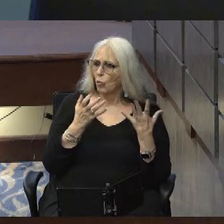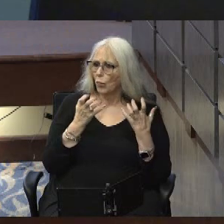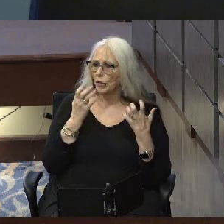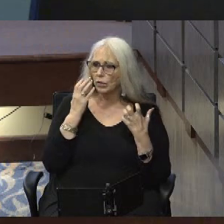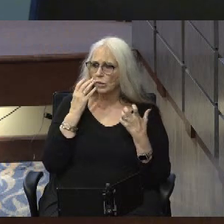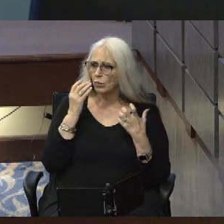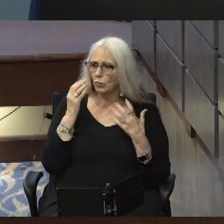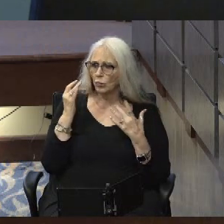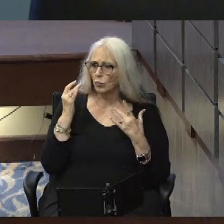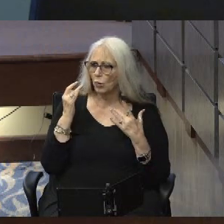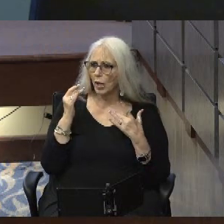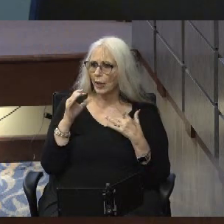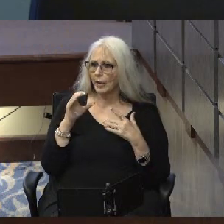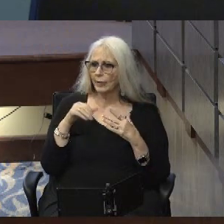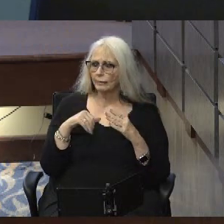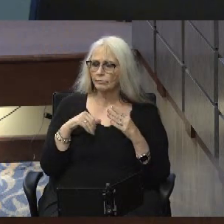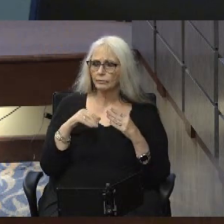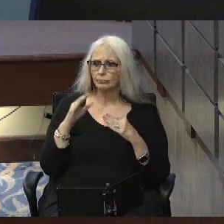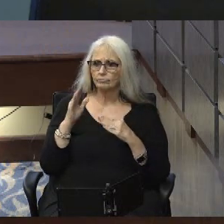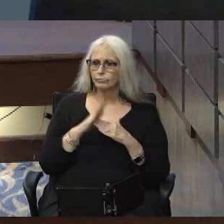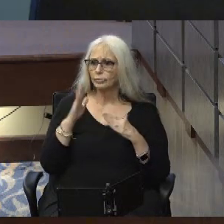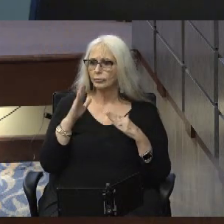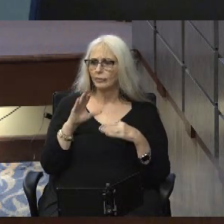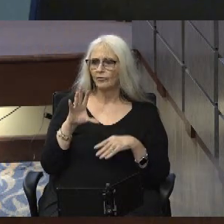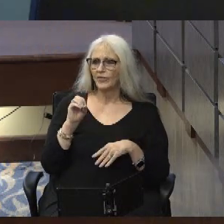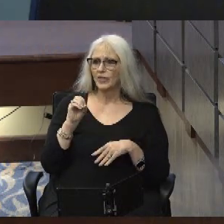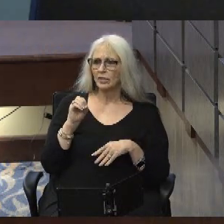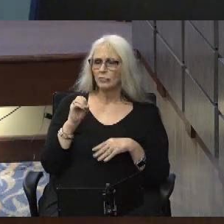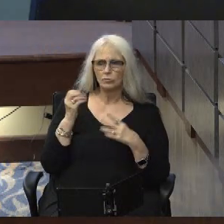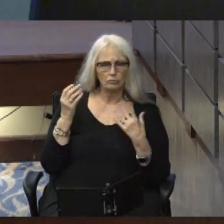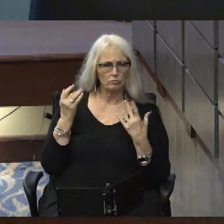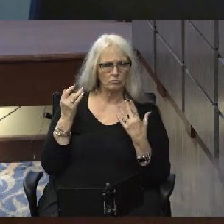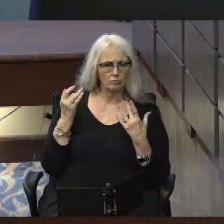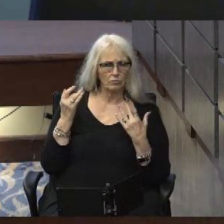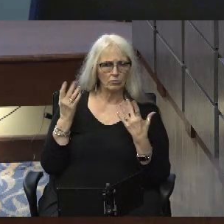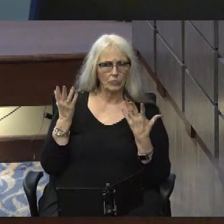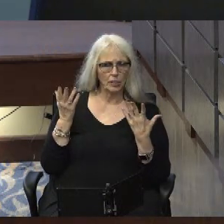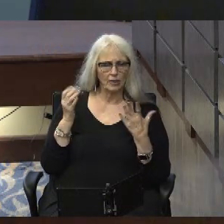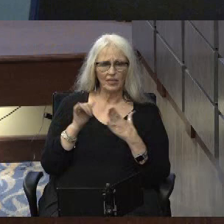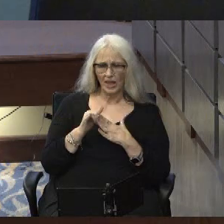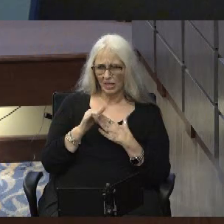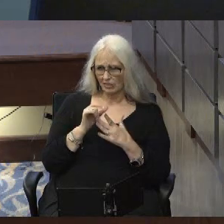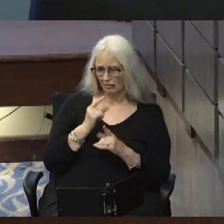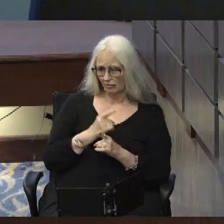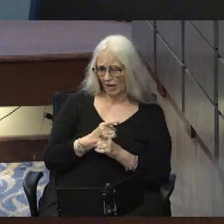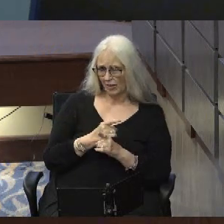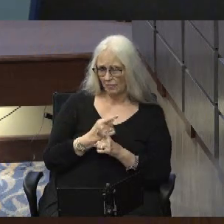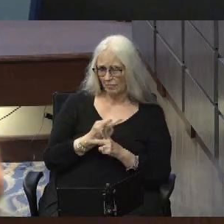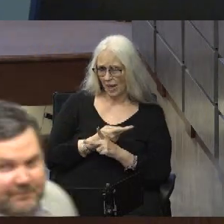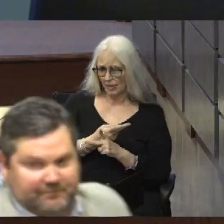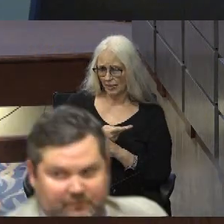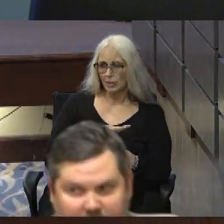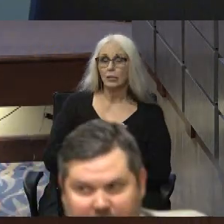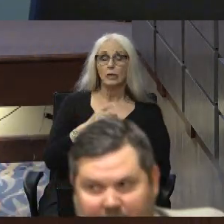is 50. Why, is that the right math Yes. to look at?